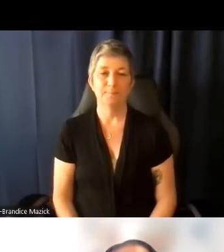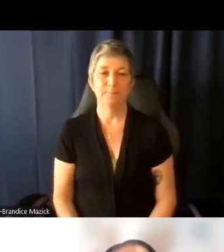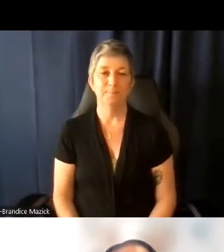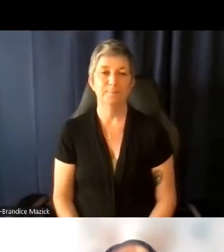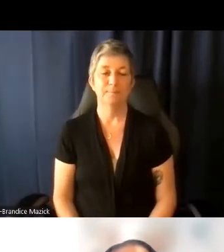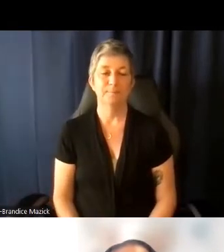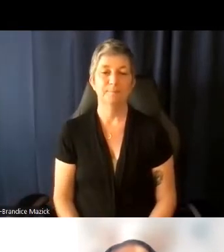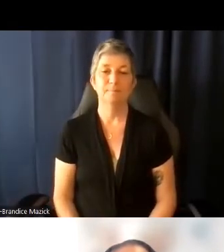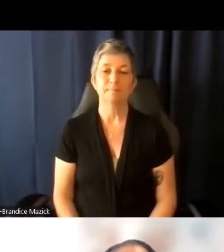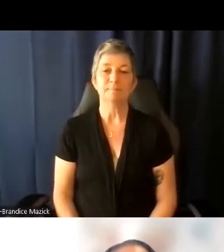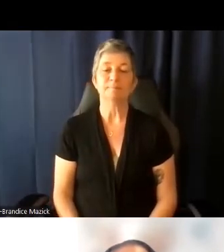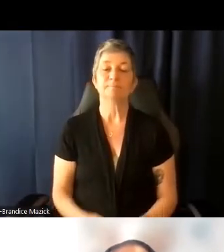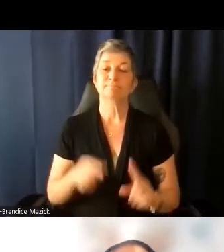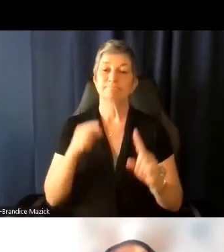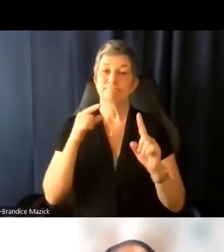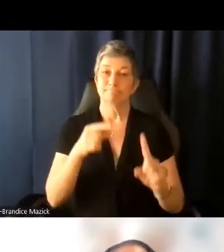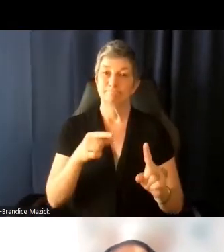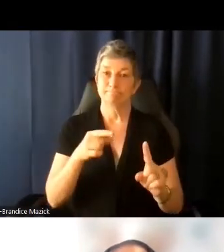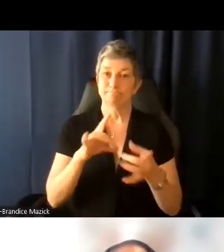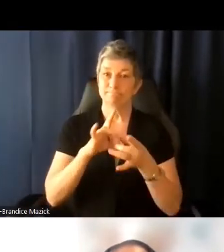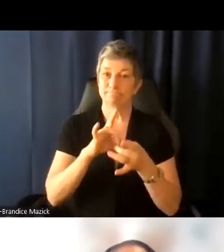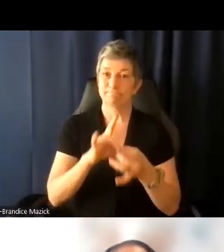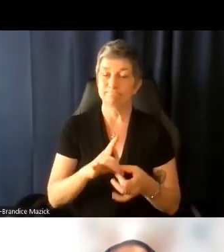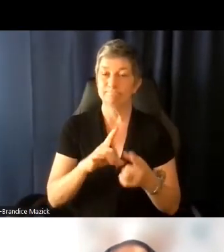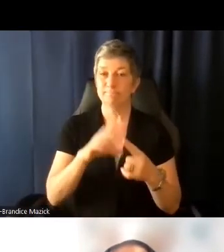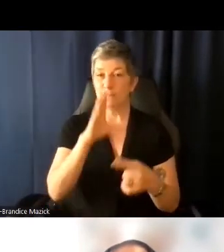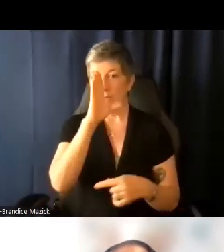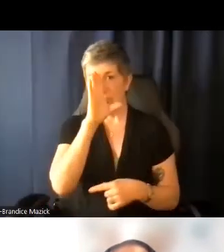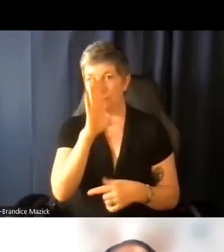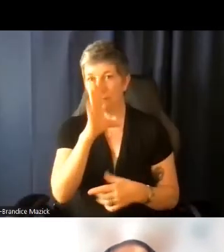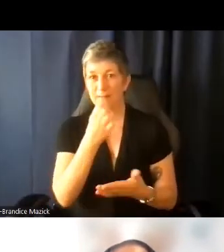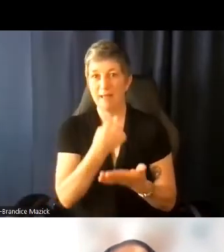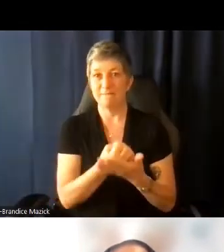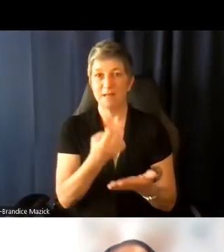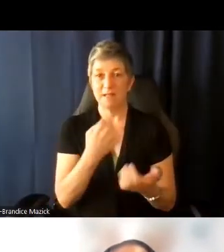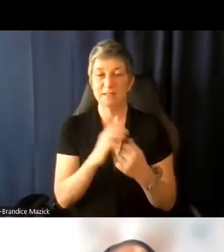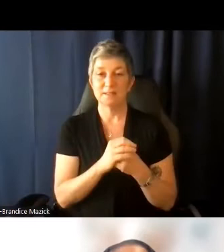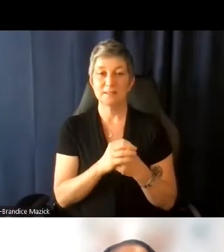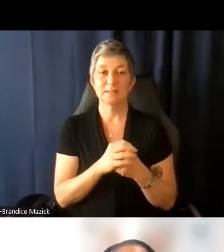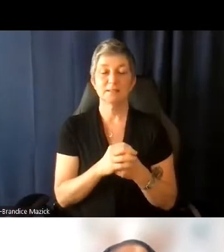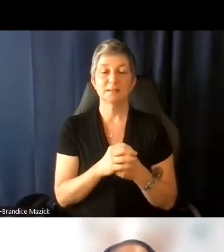So with regard to direct evidence, you know,